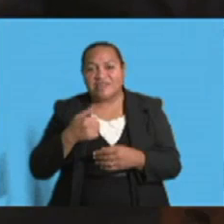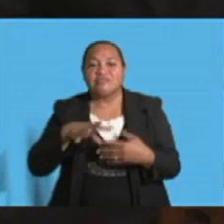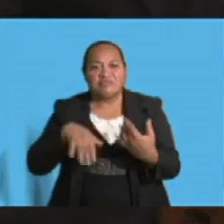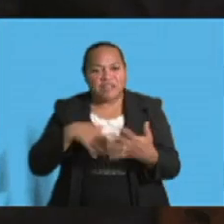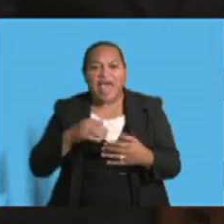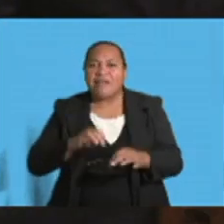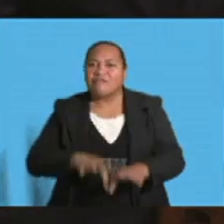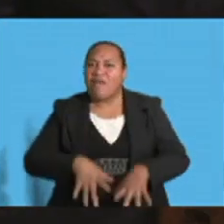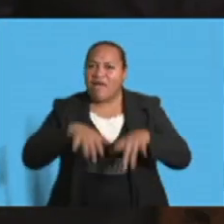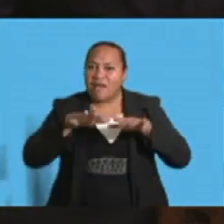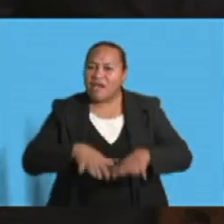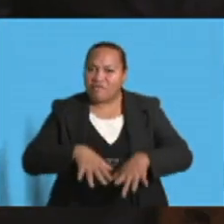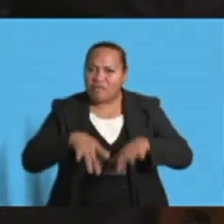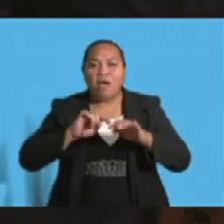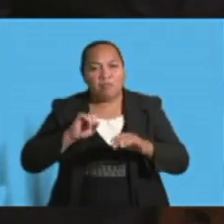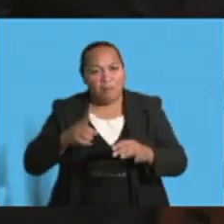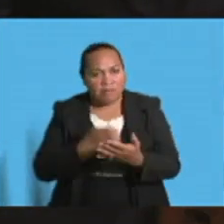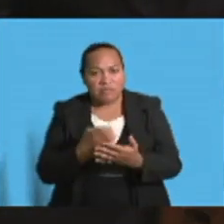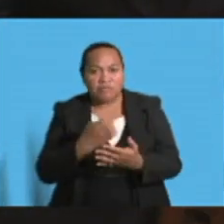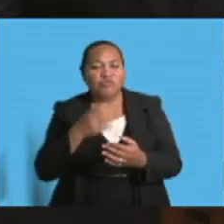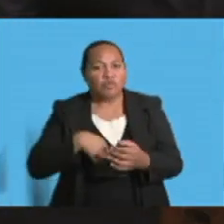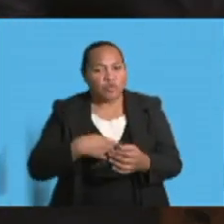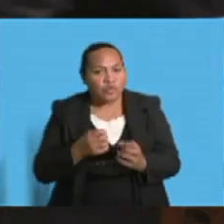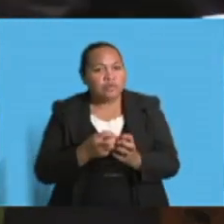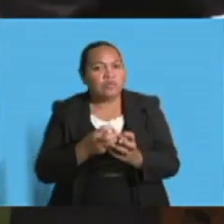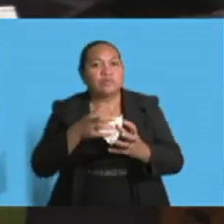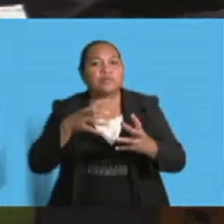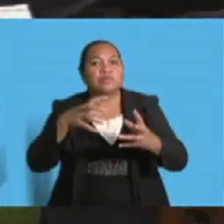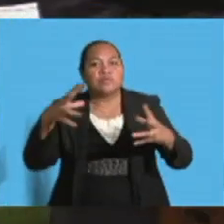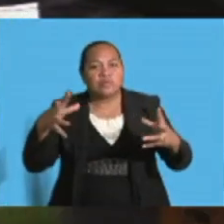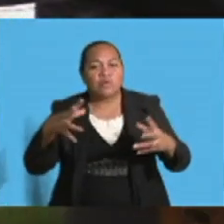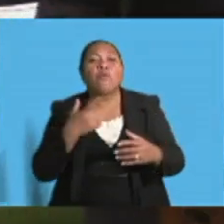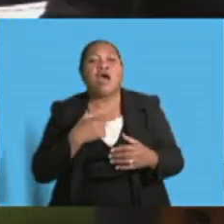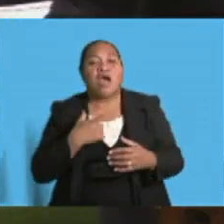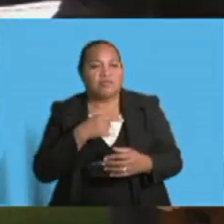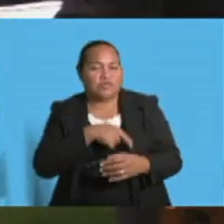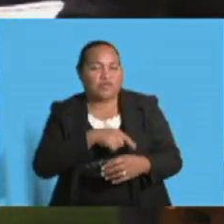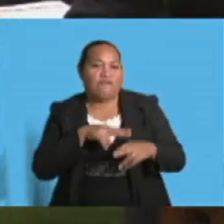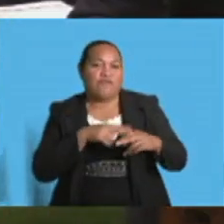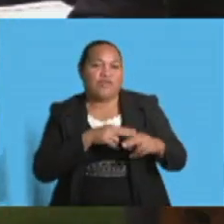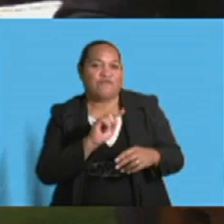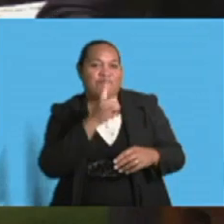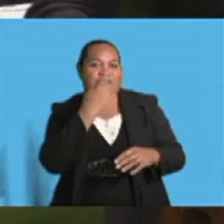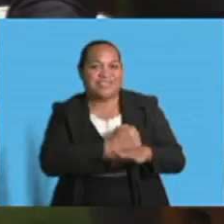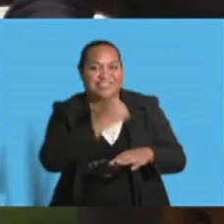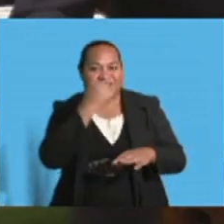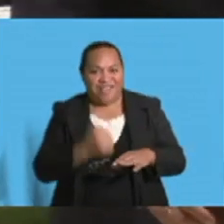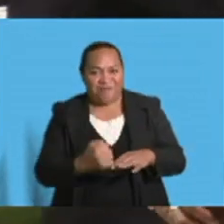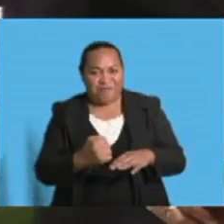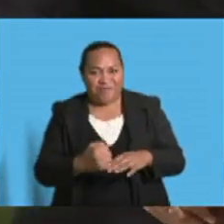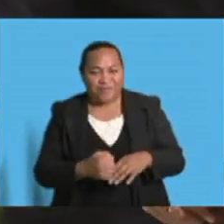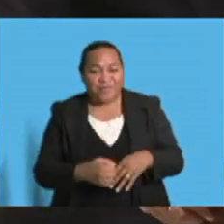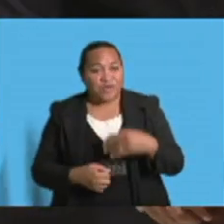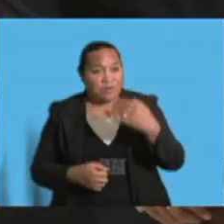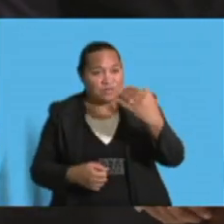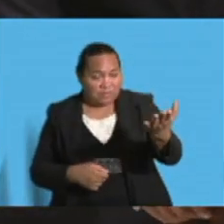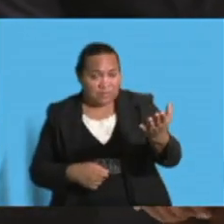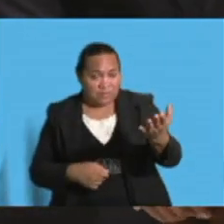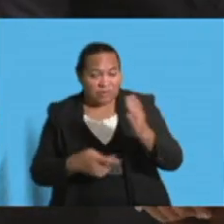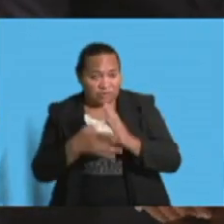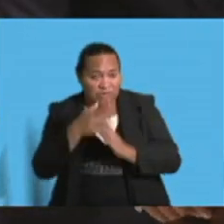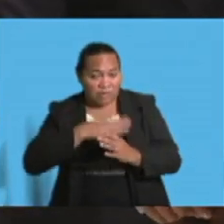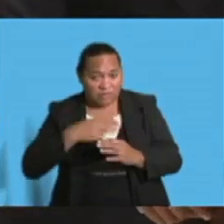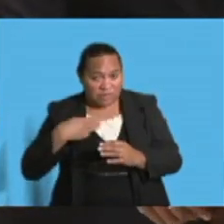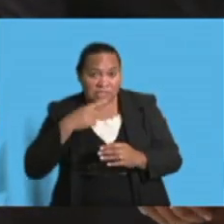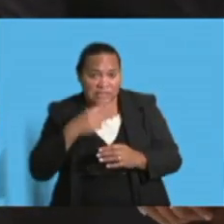floods. Madam Speaker, this economic feat could only be delivered by the Fiji First Government. Madam Speaker, Honourable Randondro goes on to say that this 9